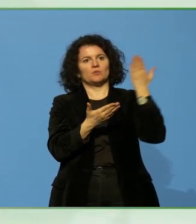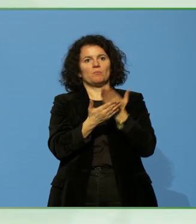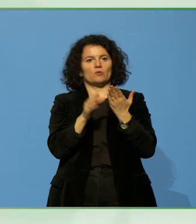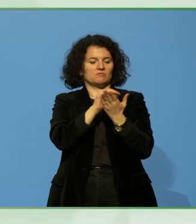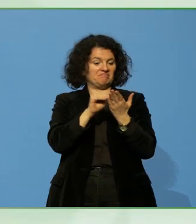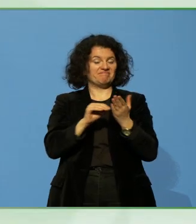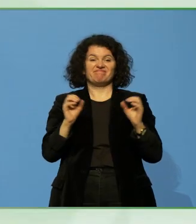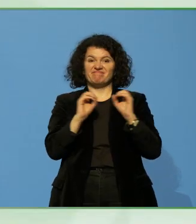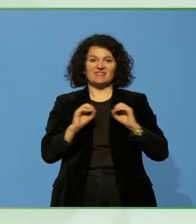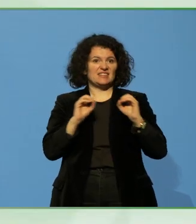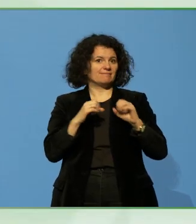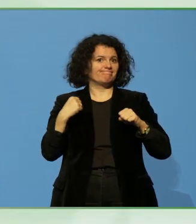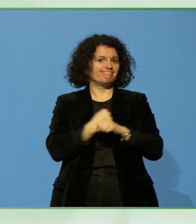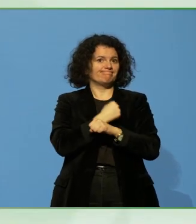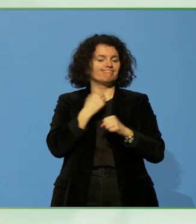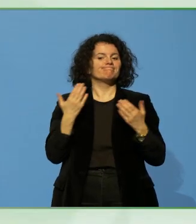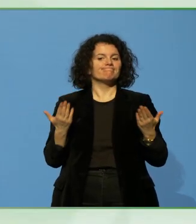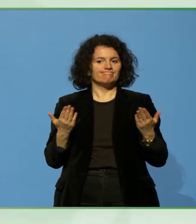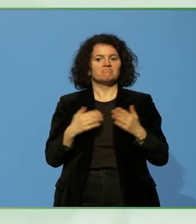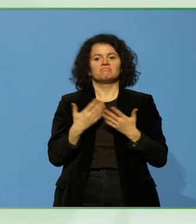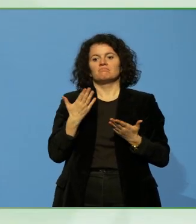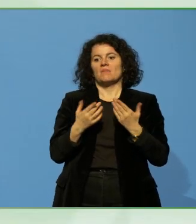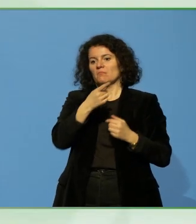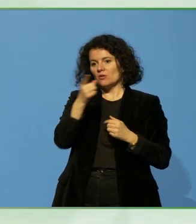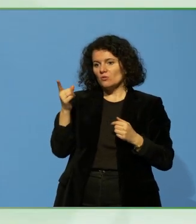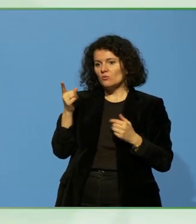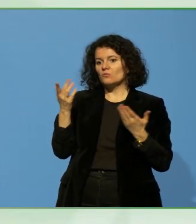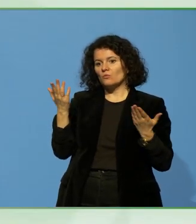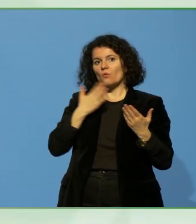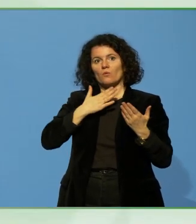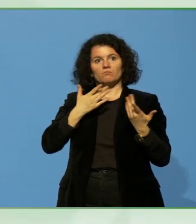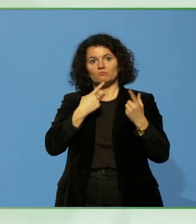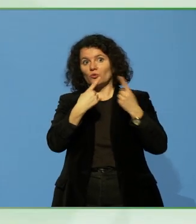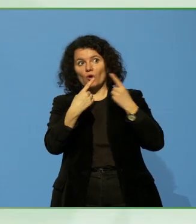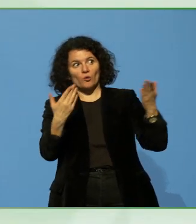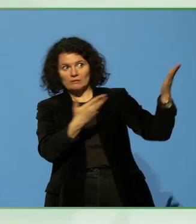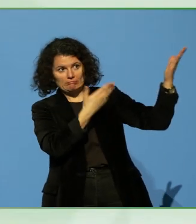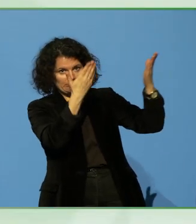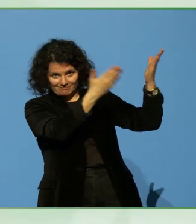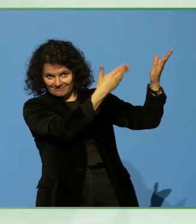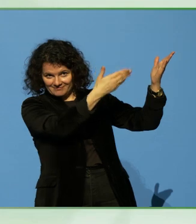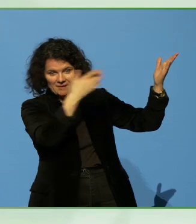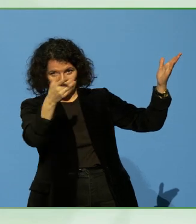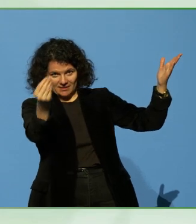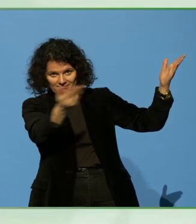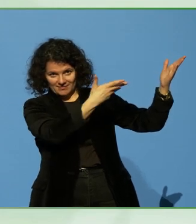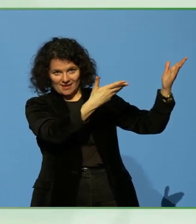pity. So if you have any talk to anybody, maybe you want to mention it. I will close here. Thank you very much.